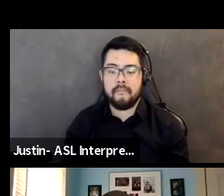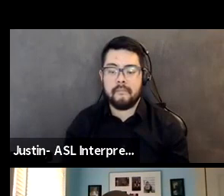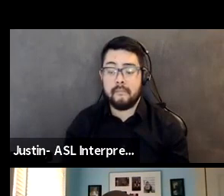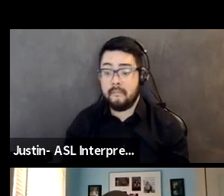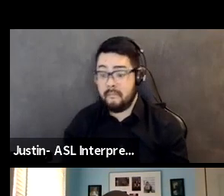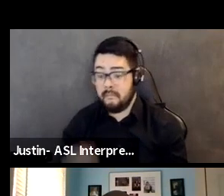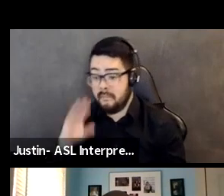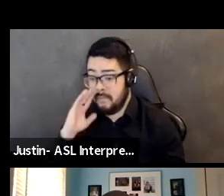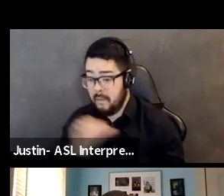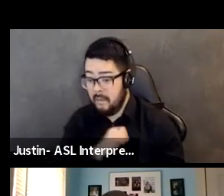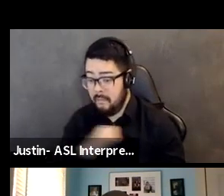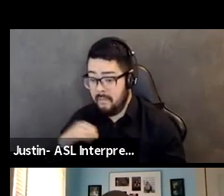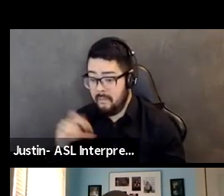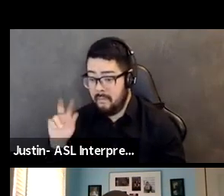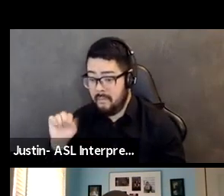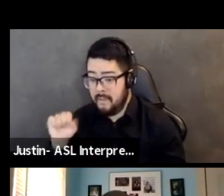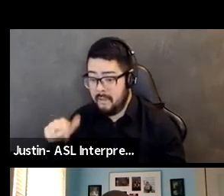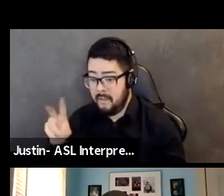alderman vasquez